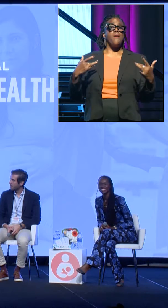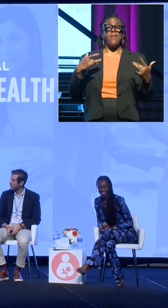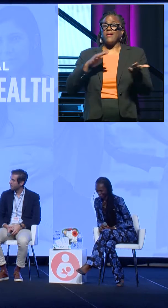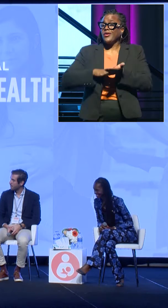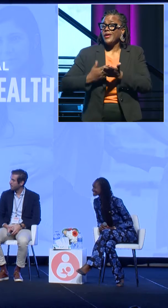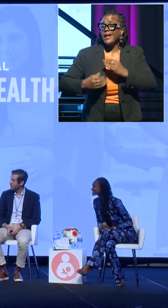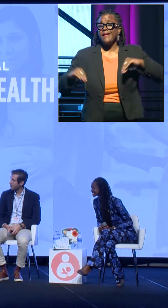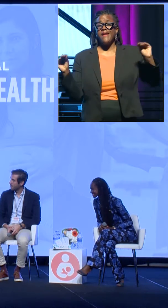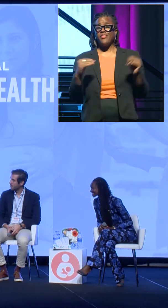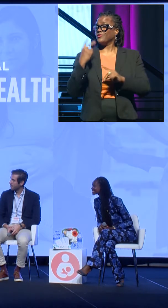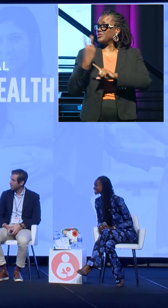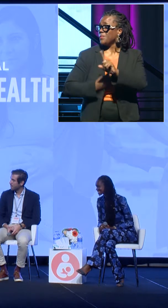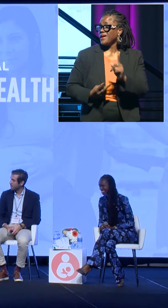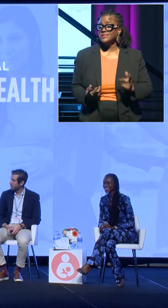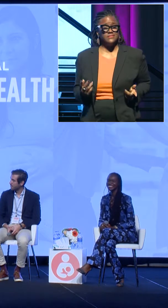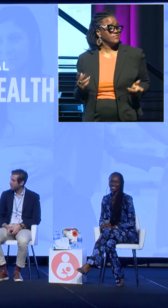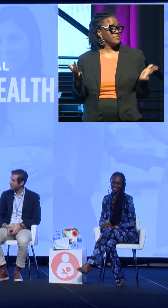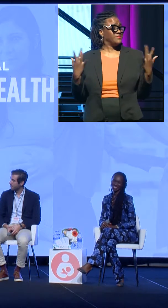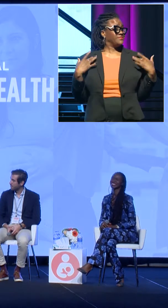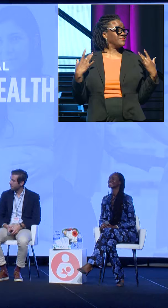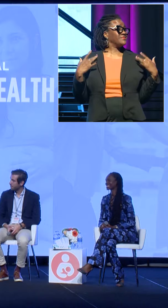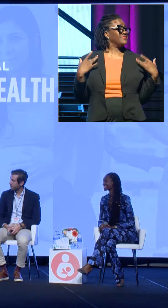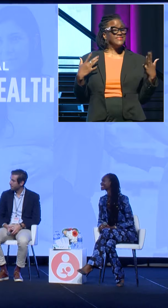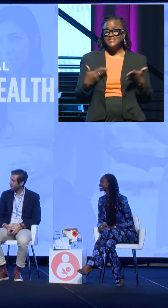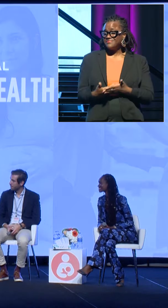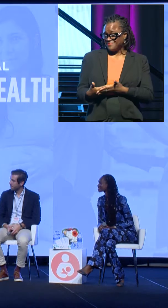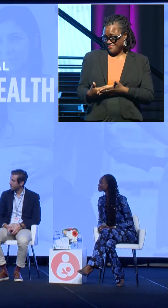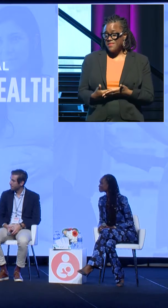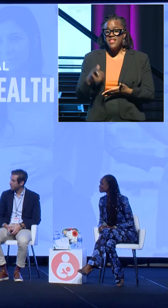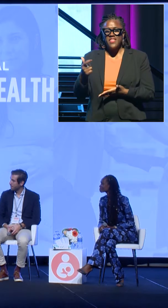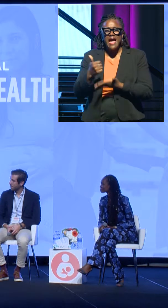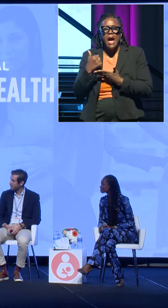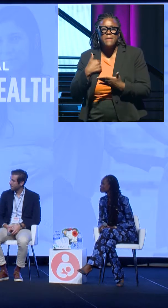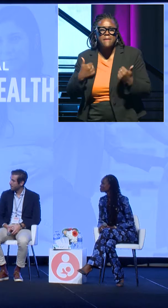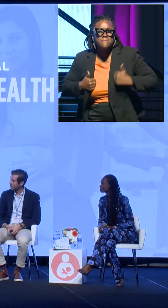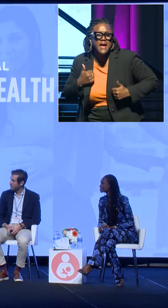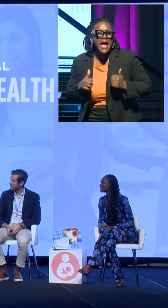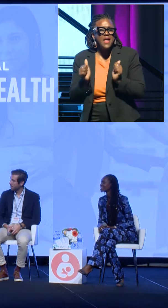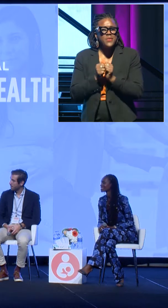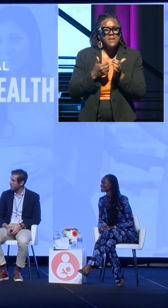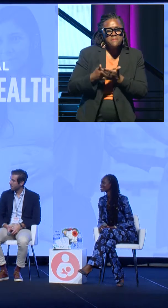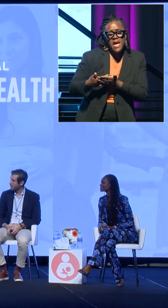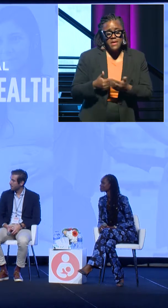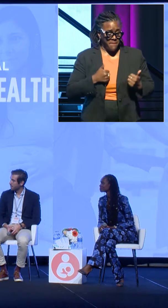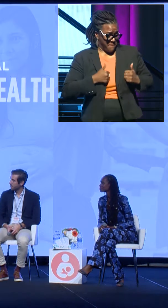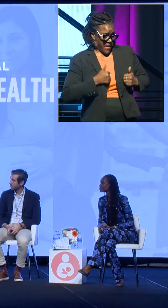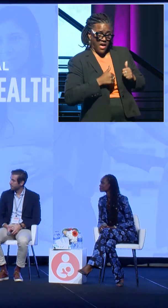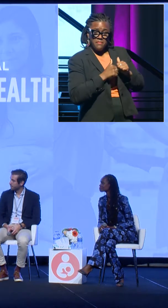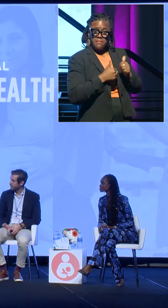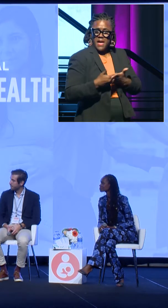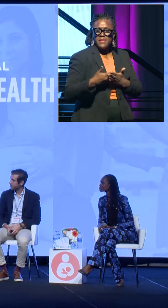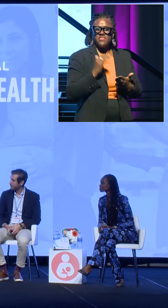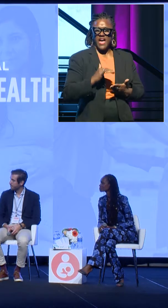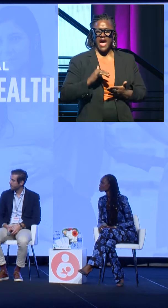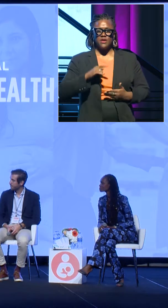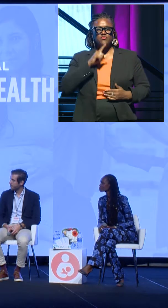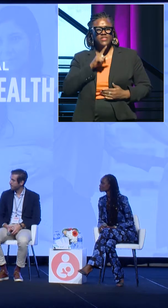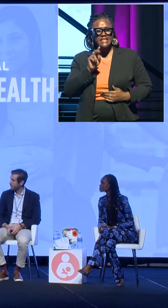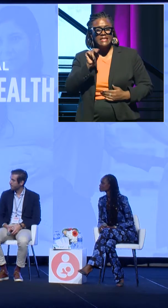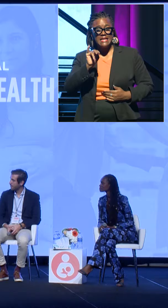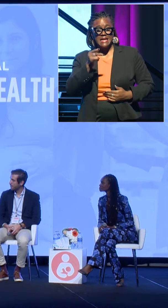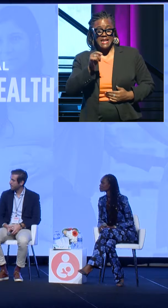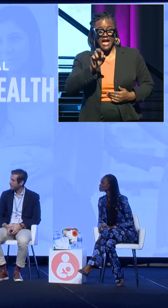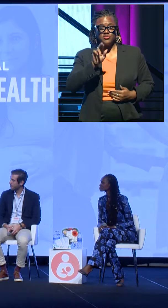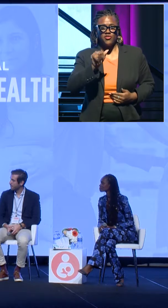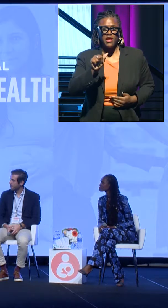for like 2 months. They were there helping me take a bath, giving the baby a bath. And that's what we're all about, is that support. And